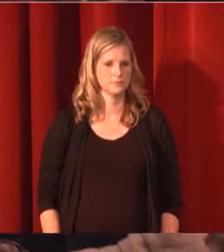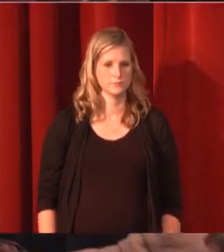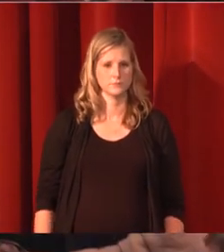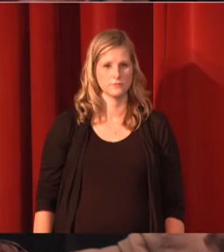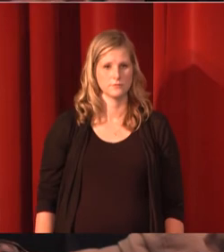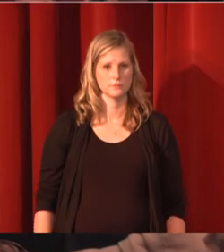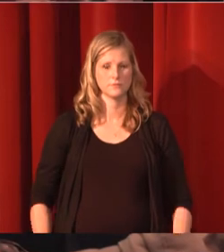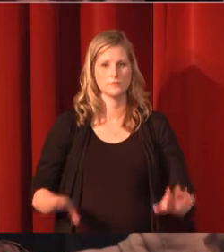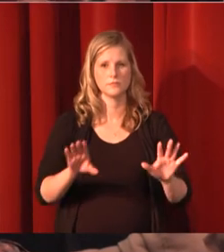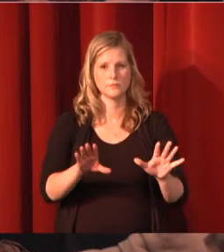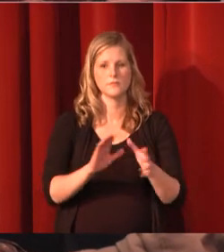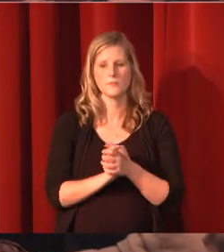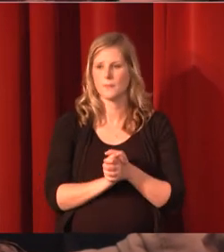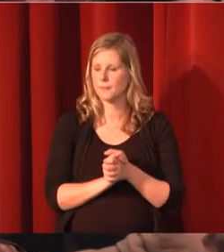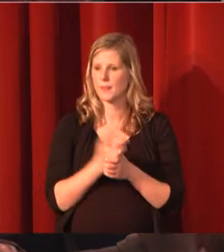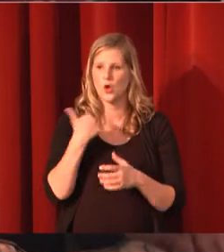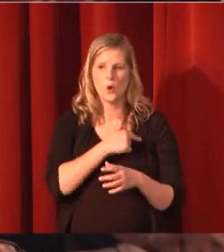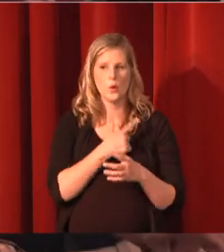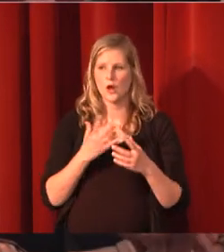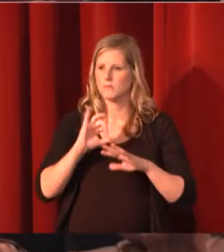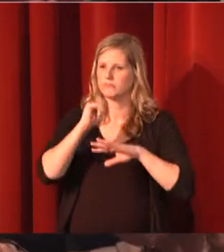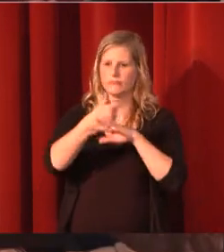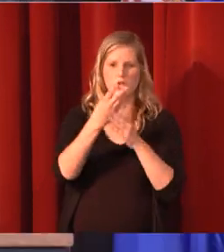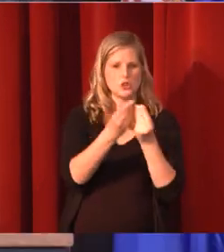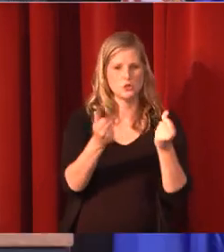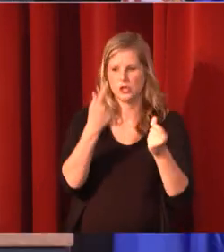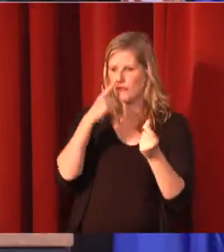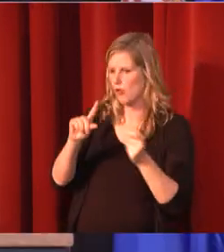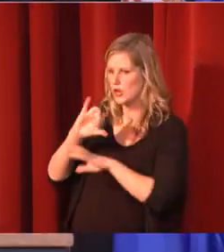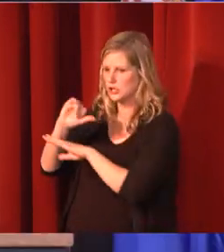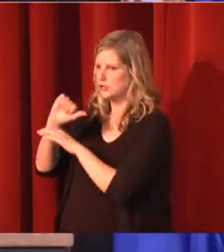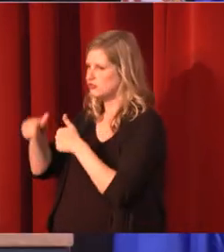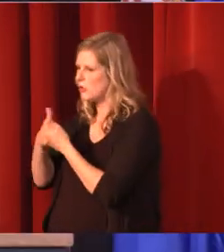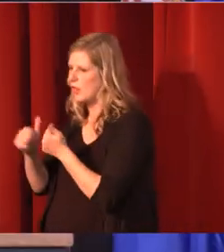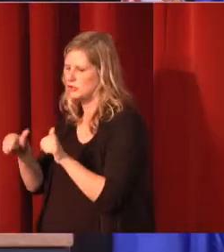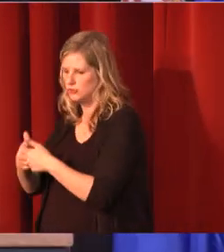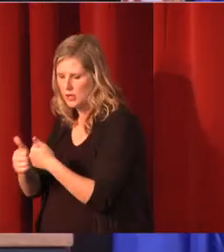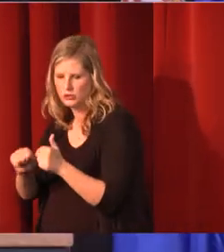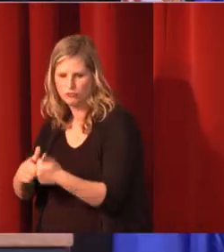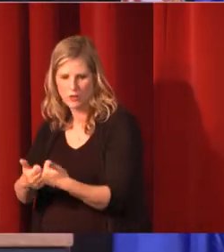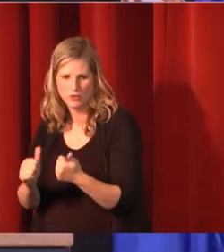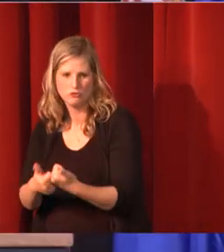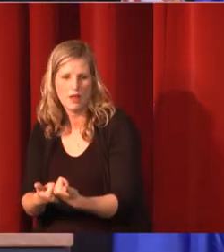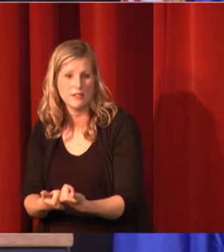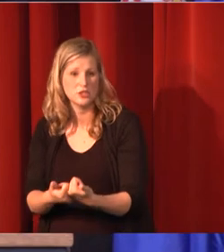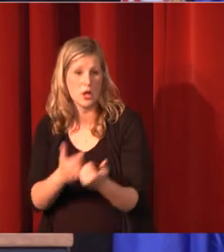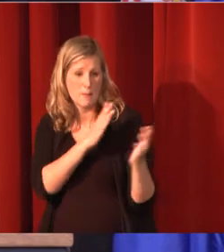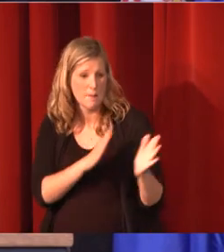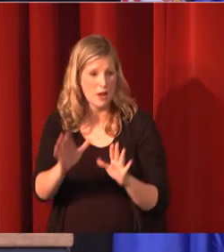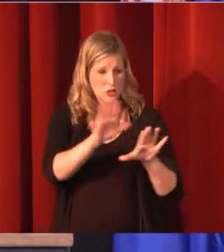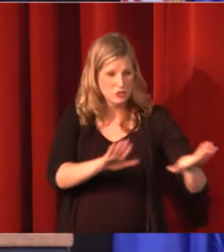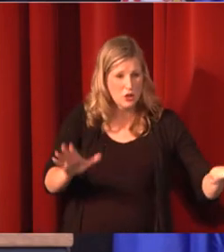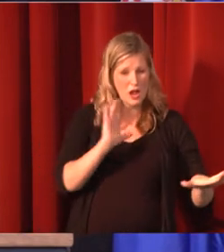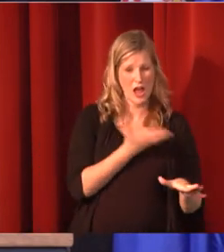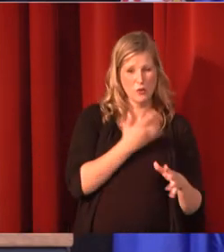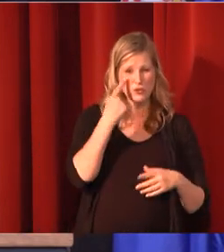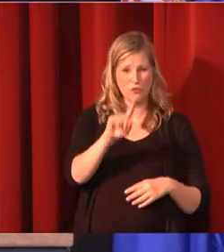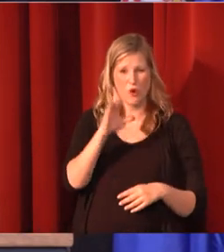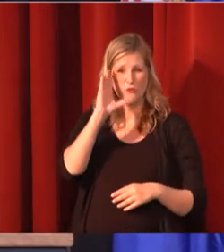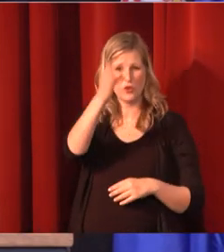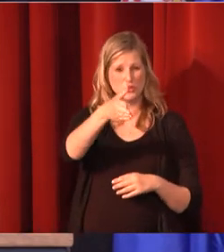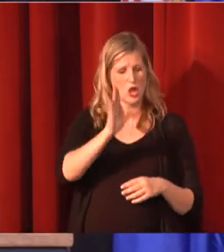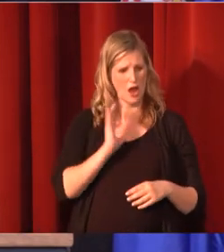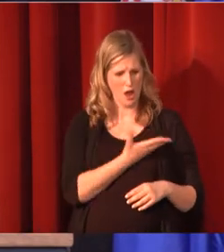crafting solutions to our challenges preparing our children for the future and keeping our